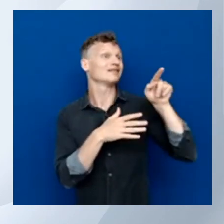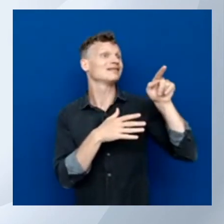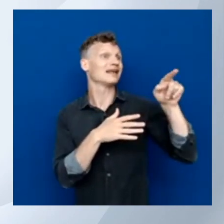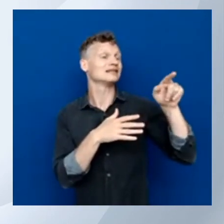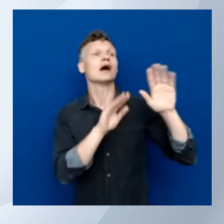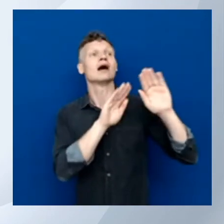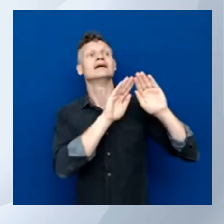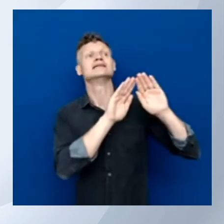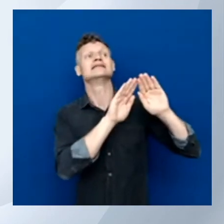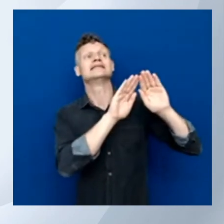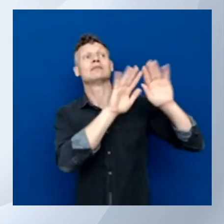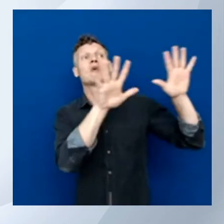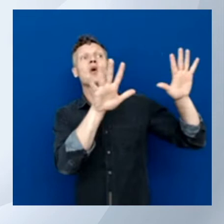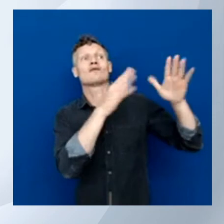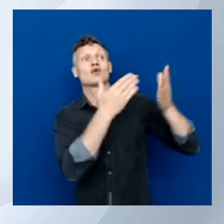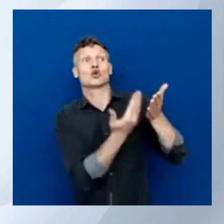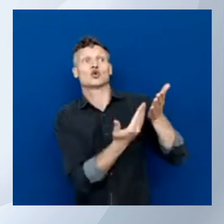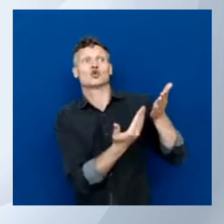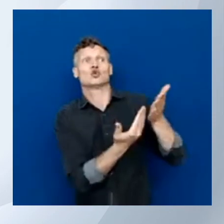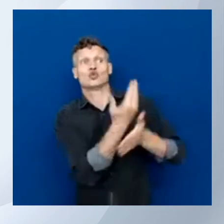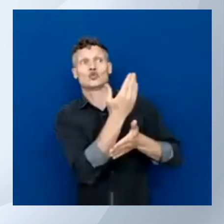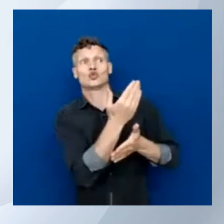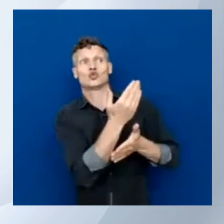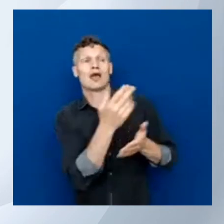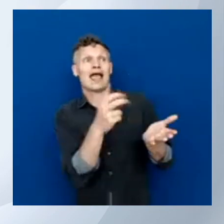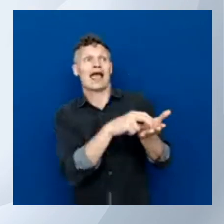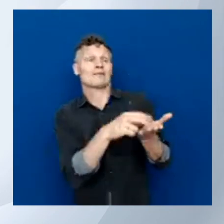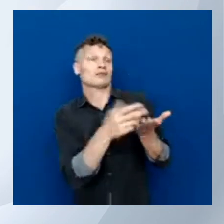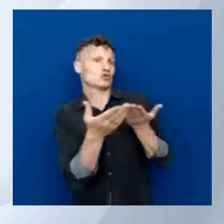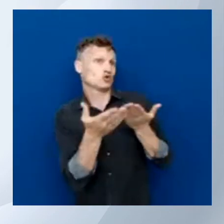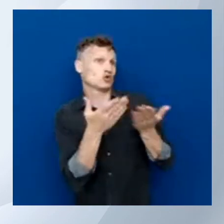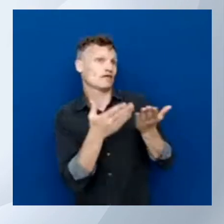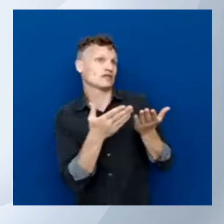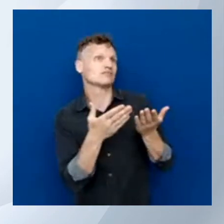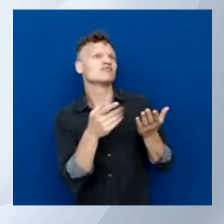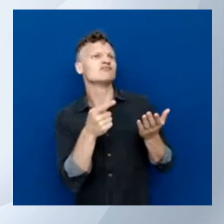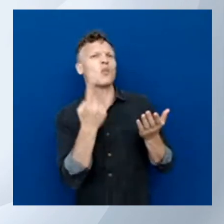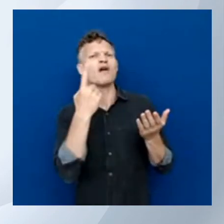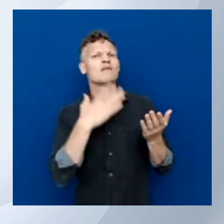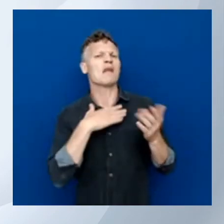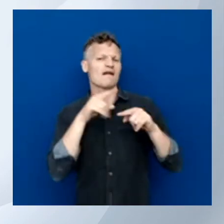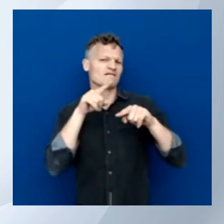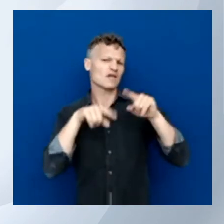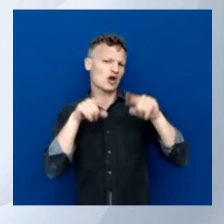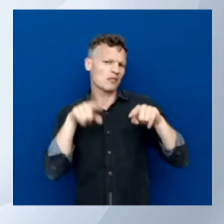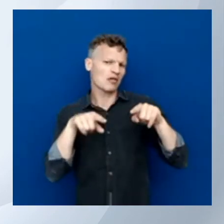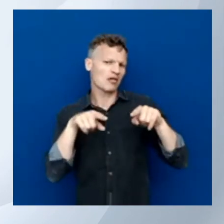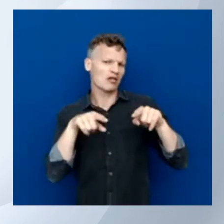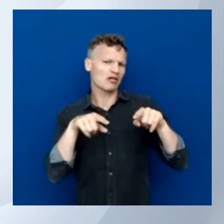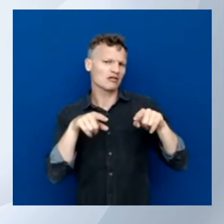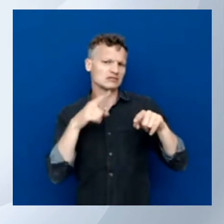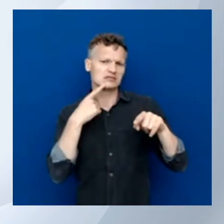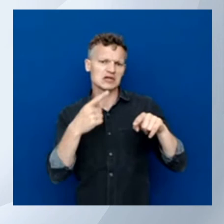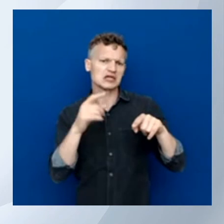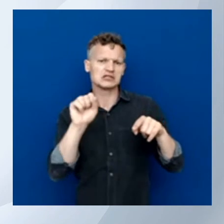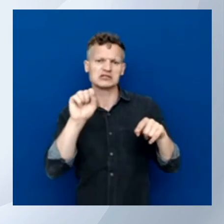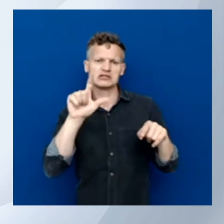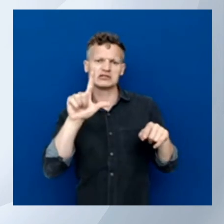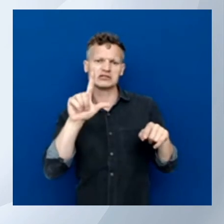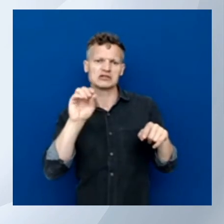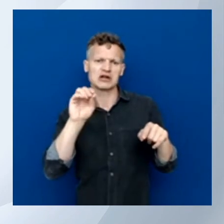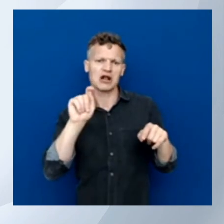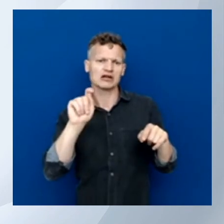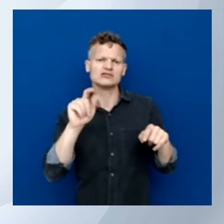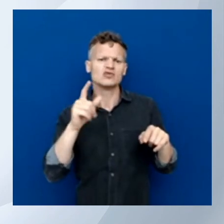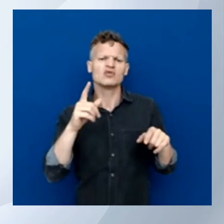a brand new app service. I've here got a variable called for the slot. So I think we look in my variables, it's called